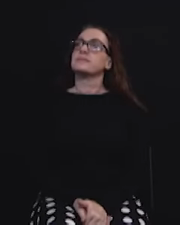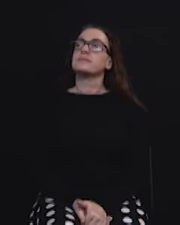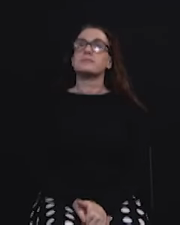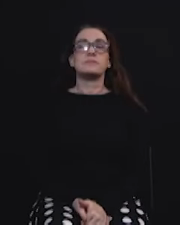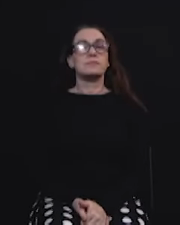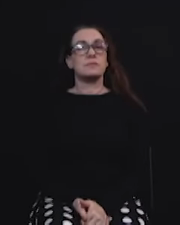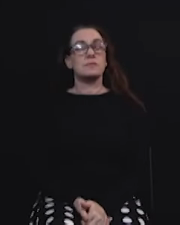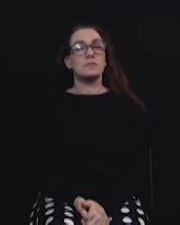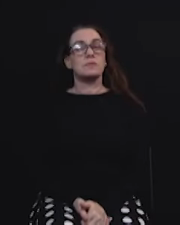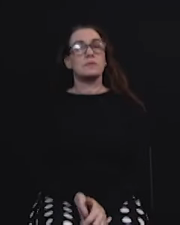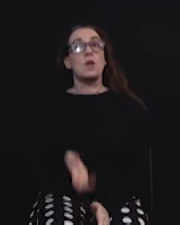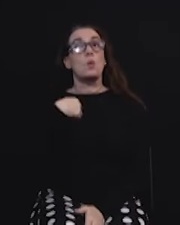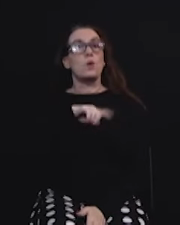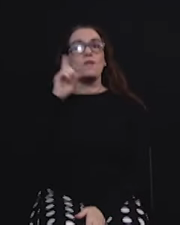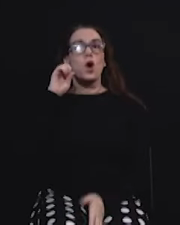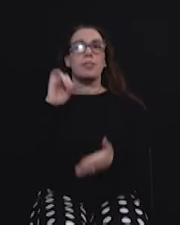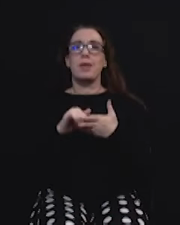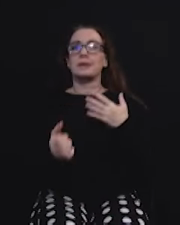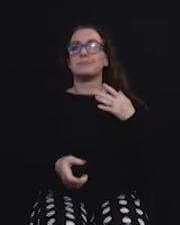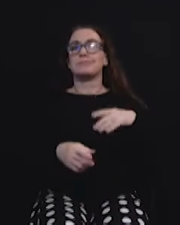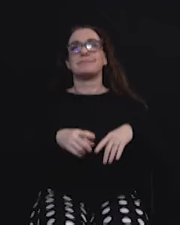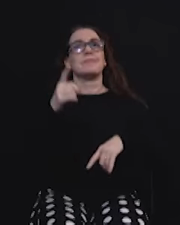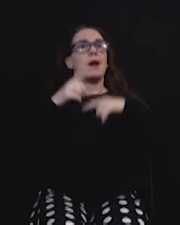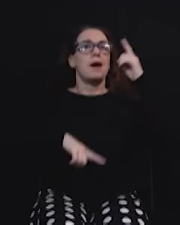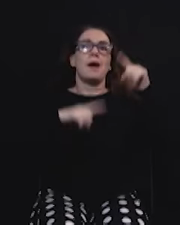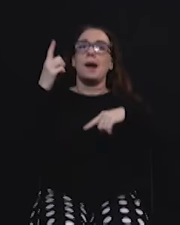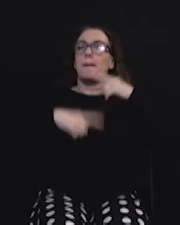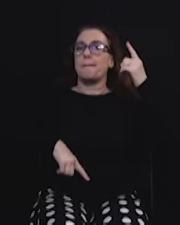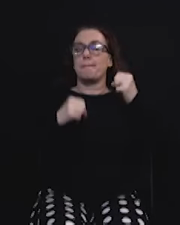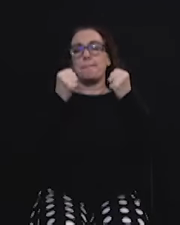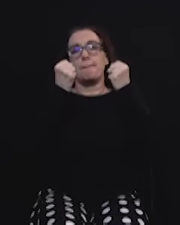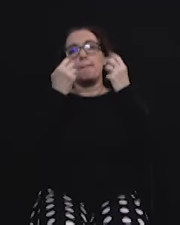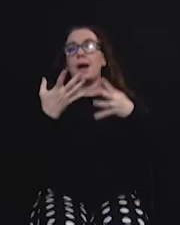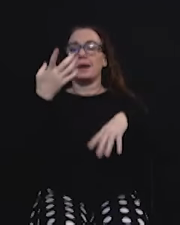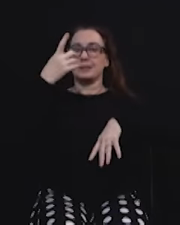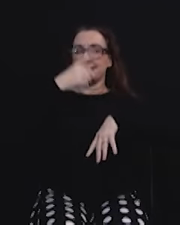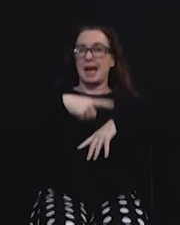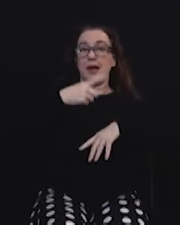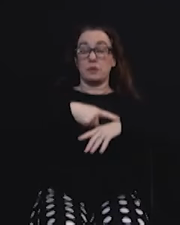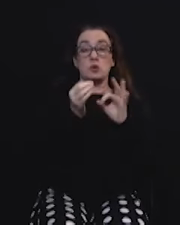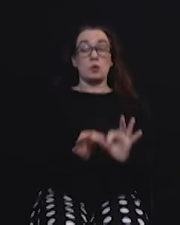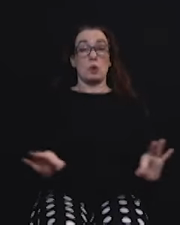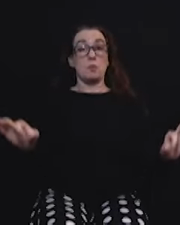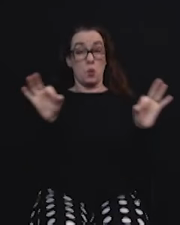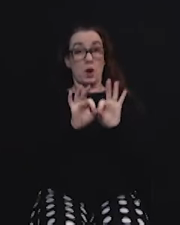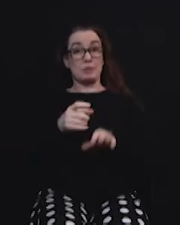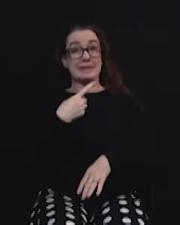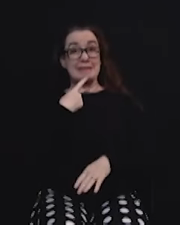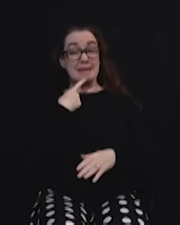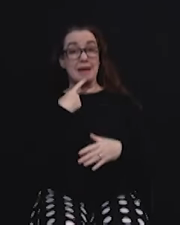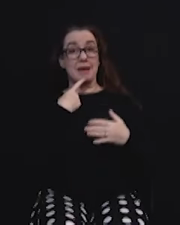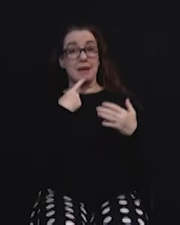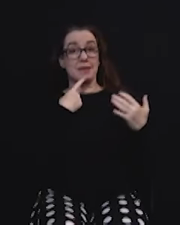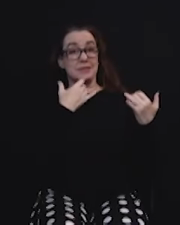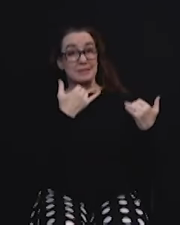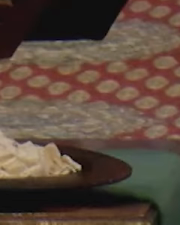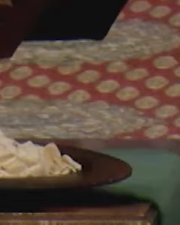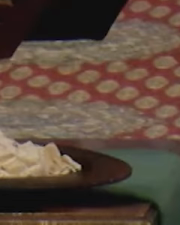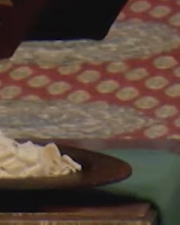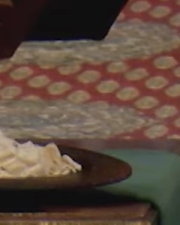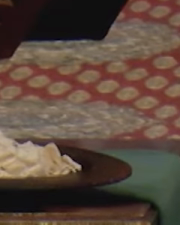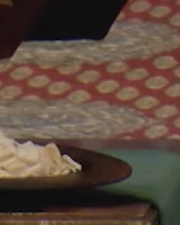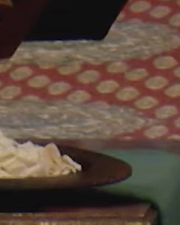We've heard this many, many times. And so it's very important as we say this that we really think